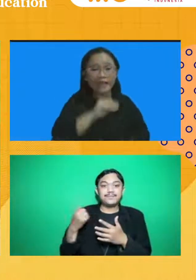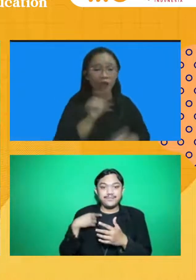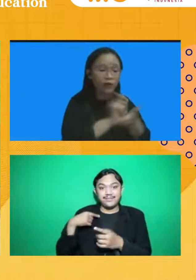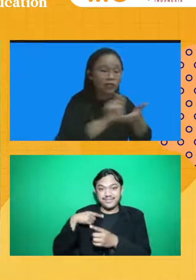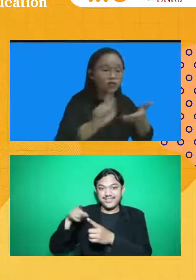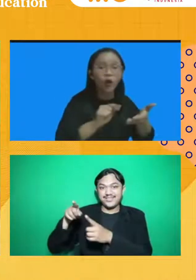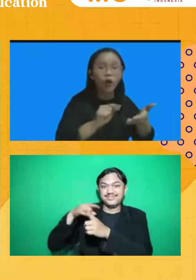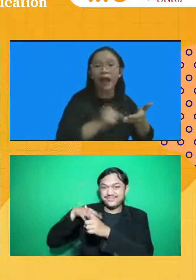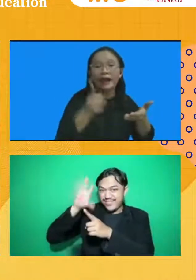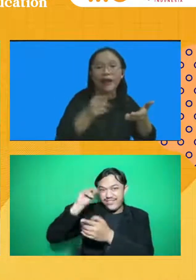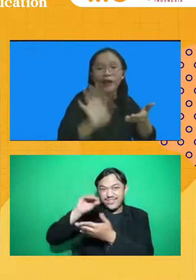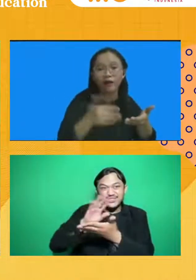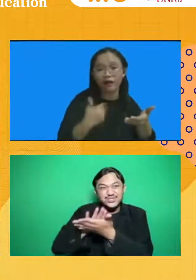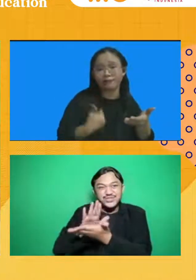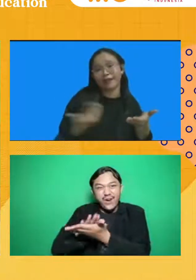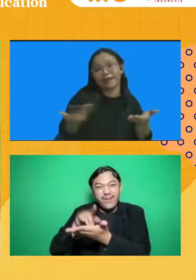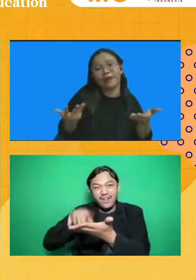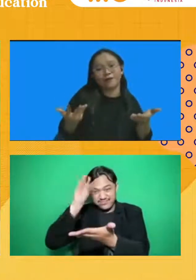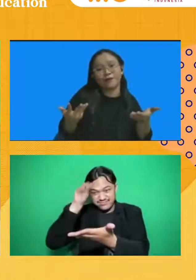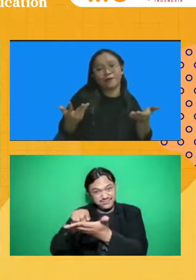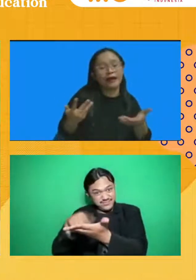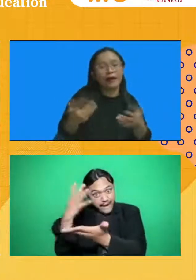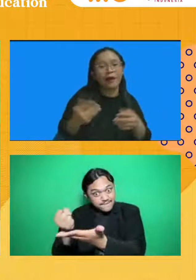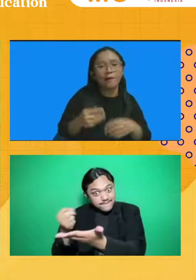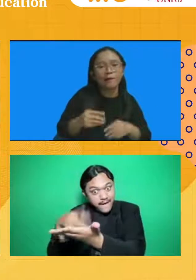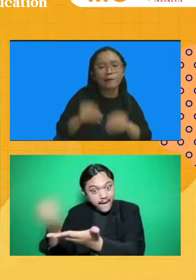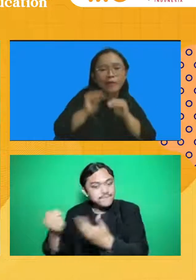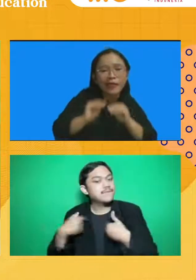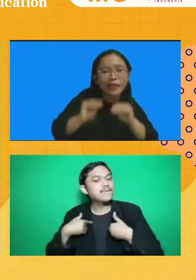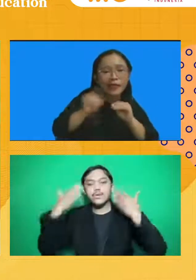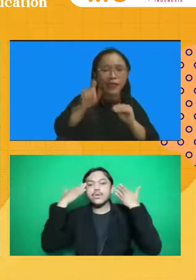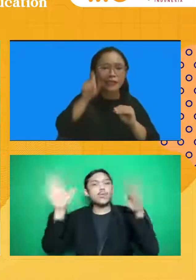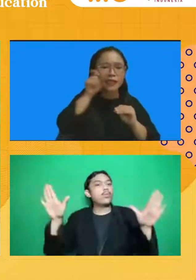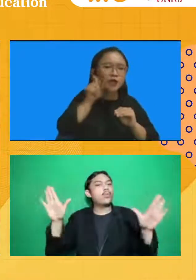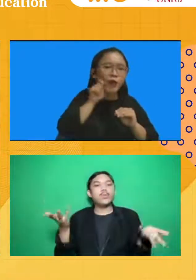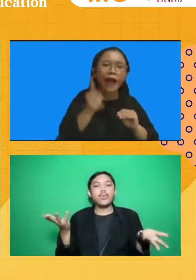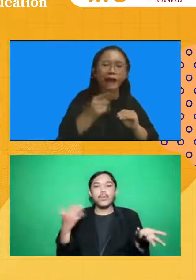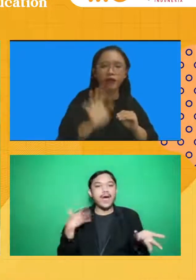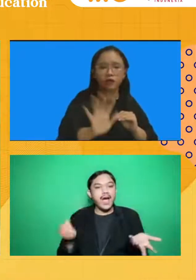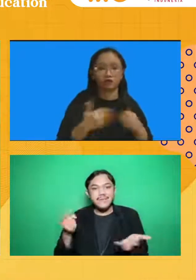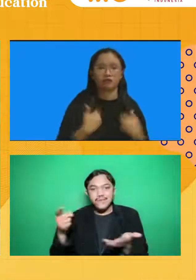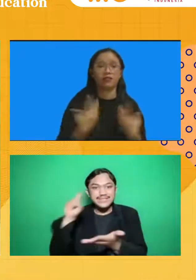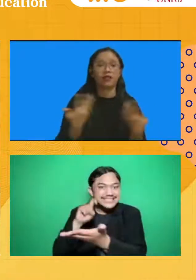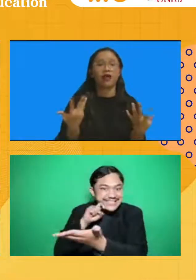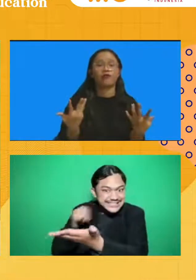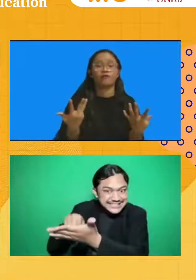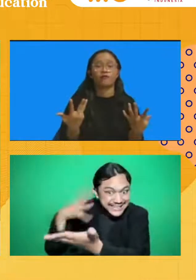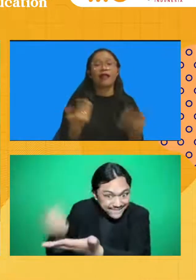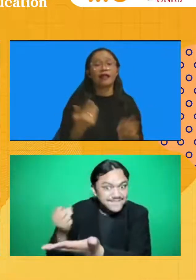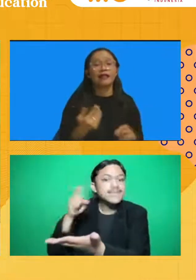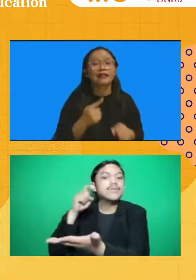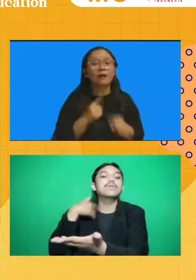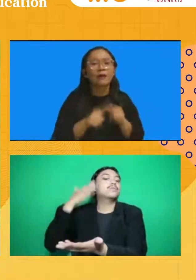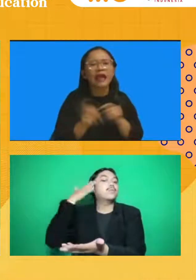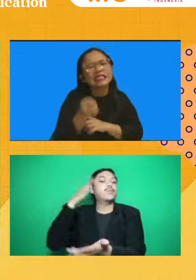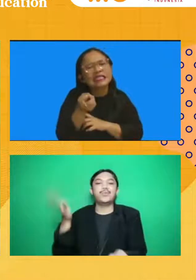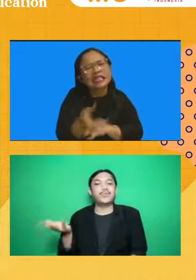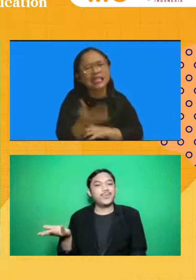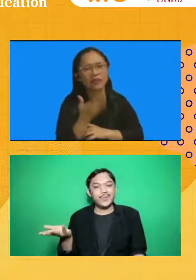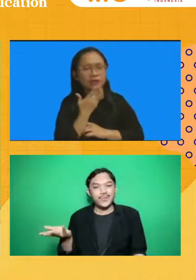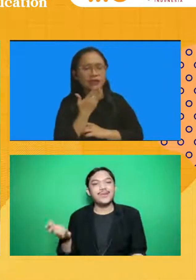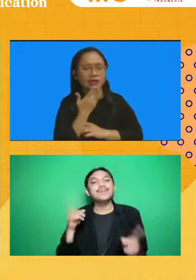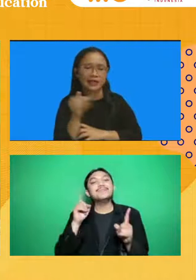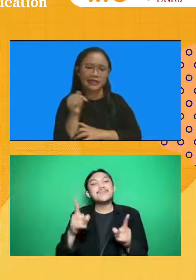don't know when it will be implemented in schools. And I think the only way to strengthen our knowledge